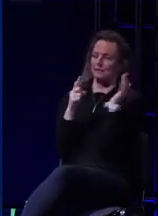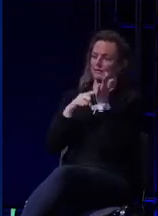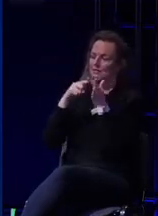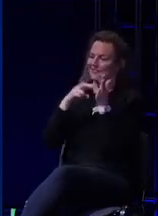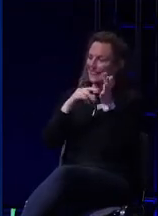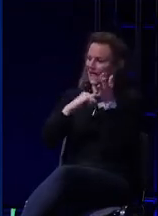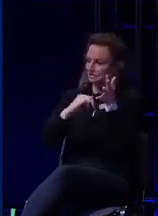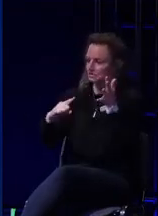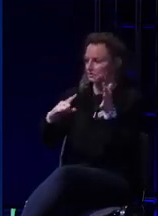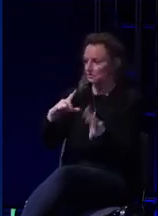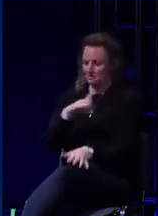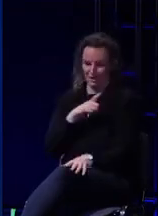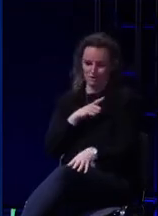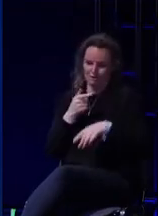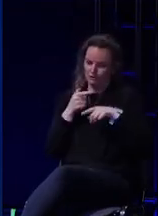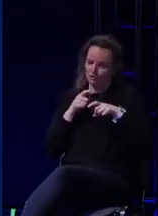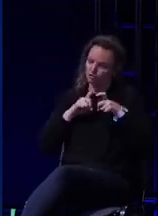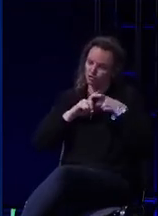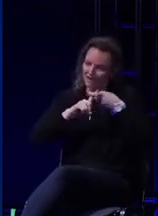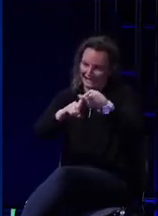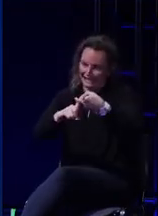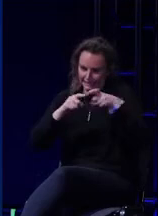track. It was just that thing where.